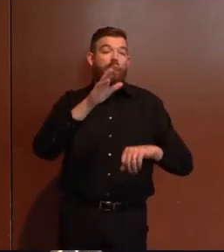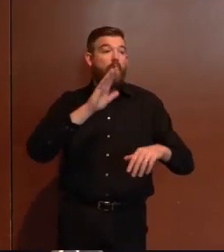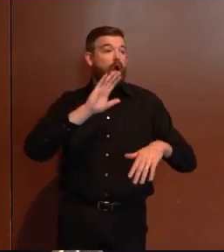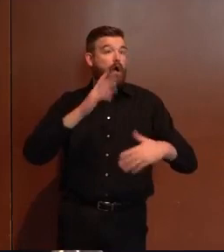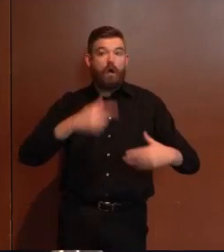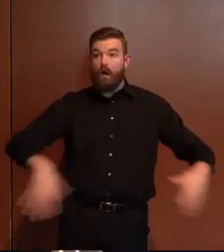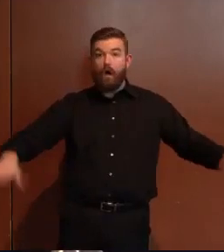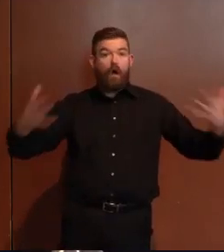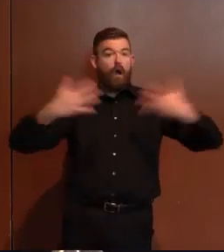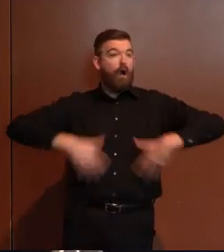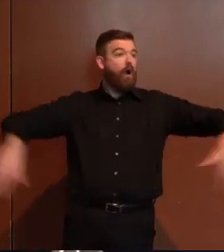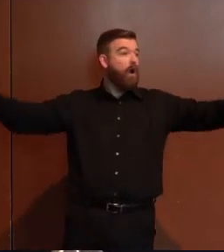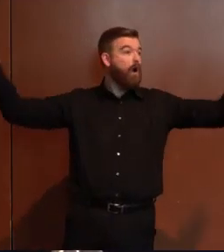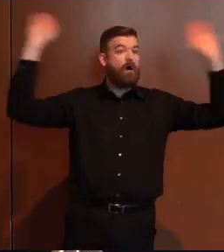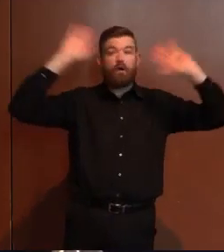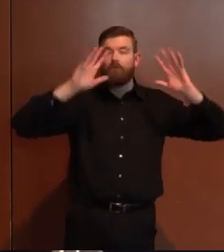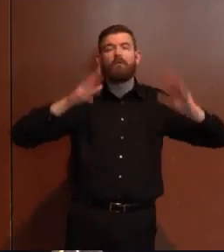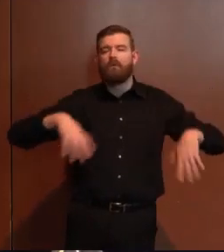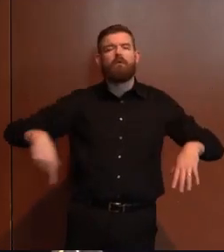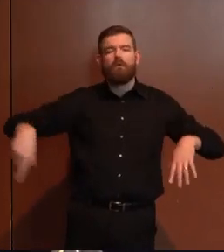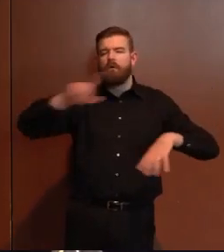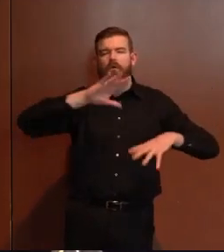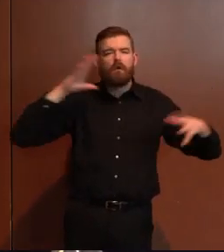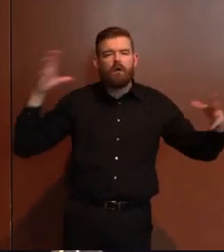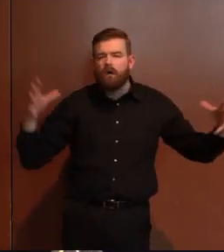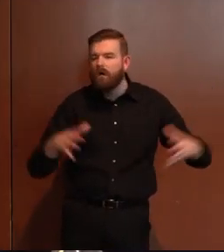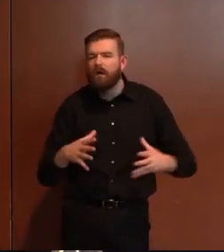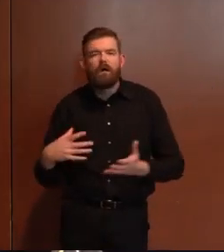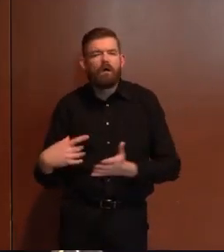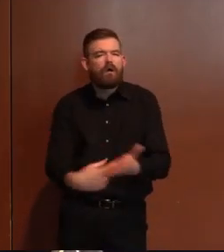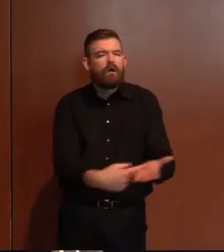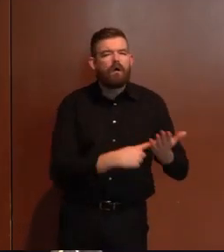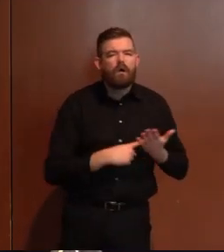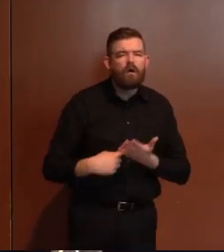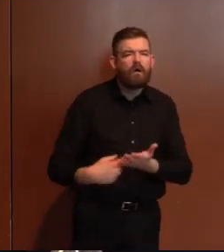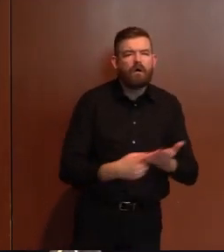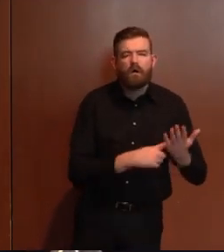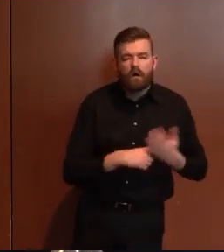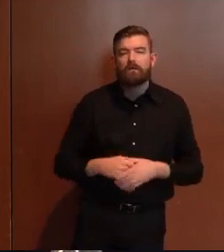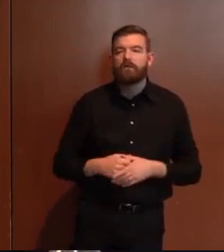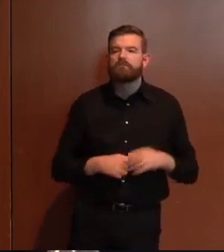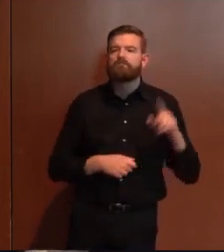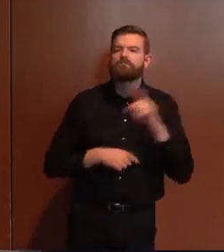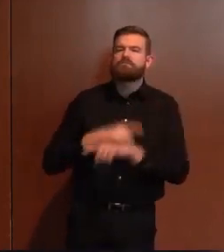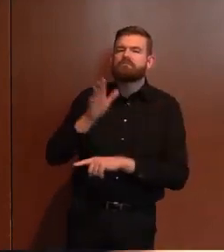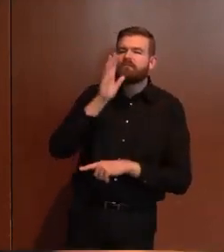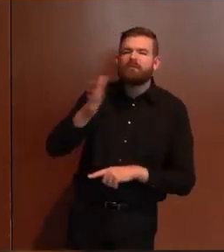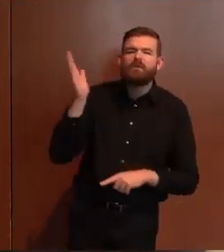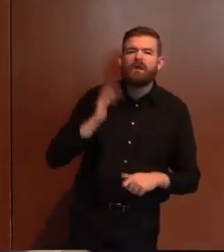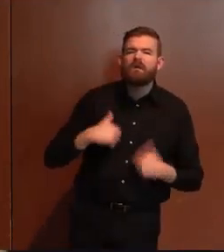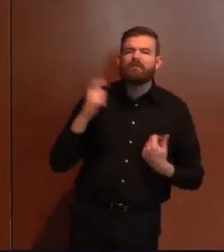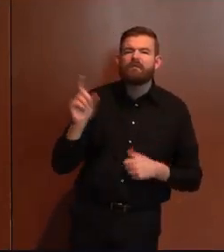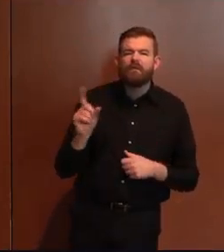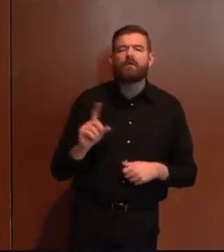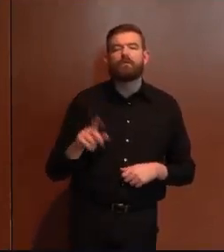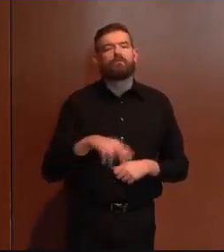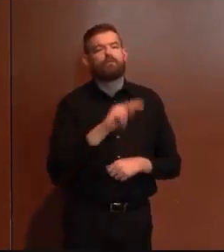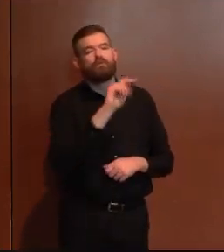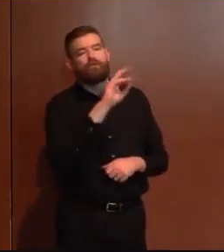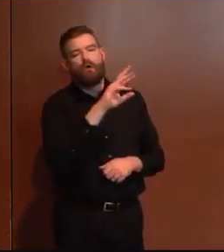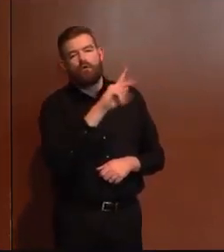your grandmother live? New Brunswick, New Jersey. New Brunswick, New Jersey. God rest her soul. Yeah, let there be no